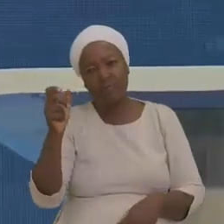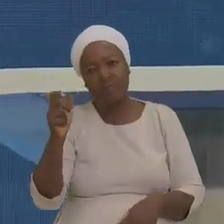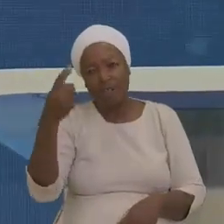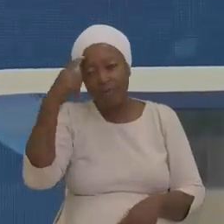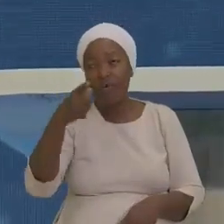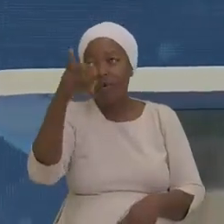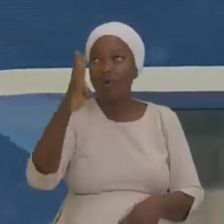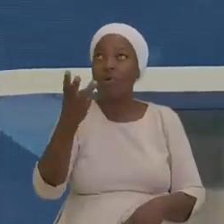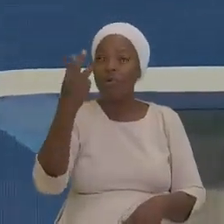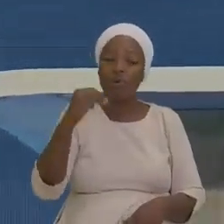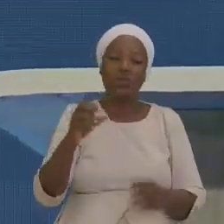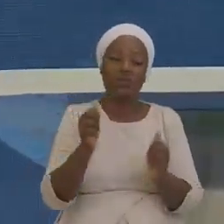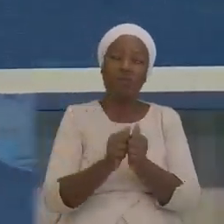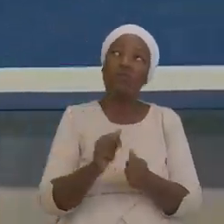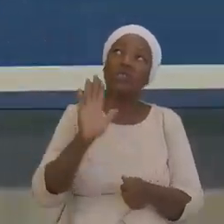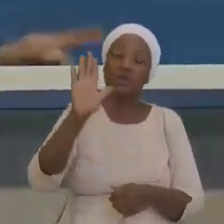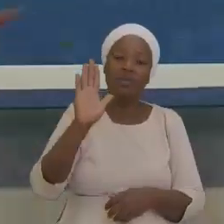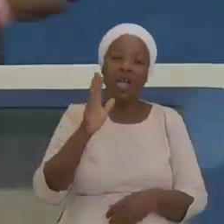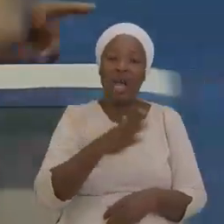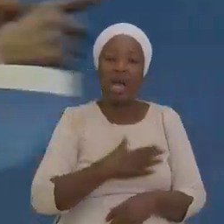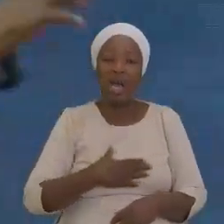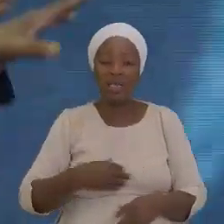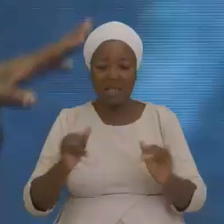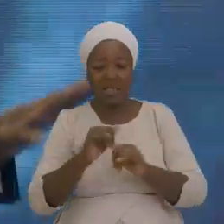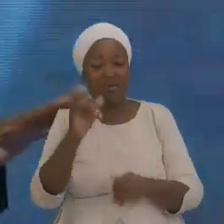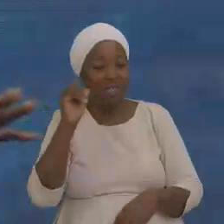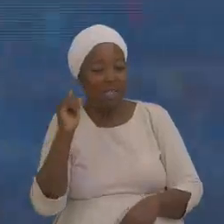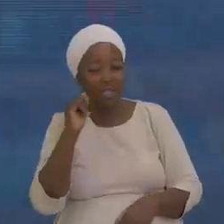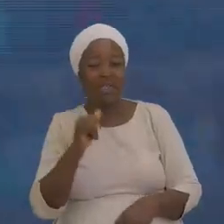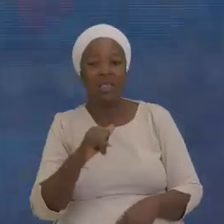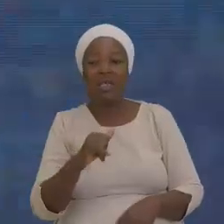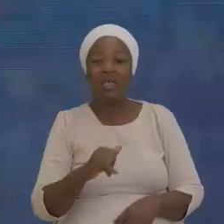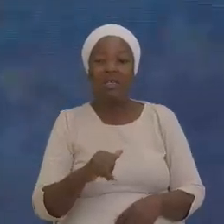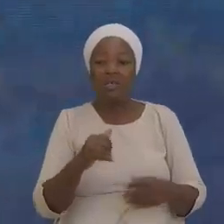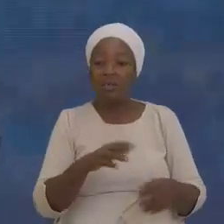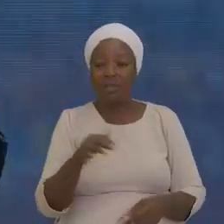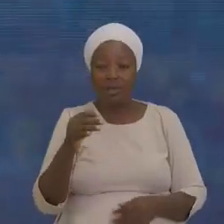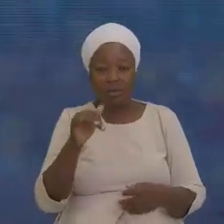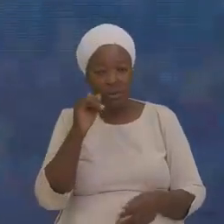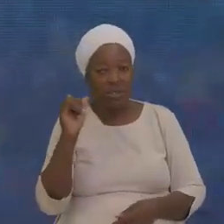God was with him, and is the same yesterday, today, and forever.